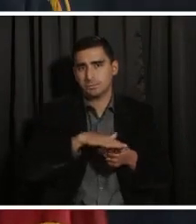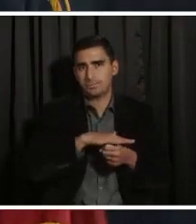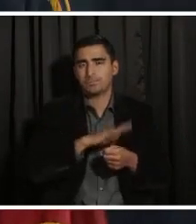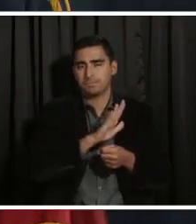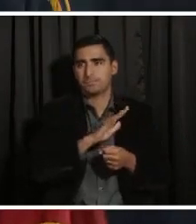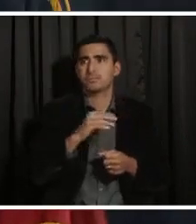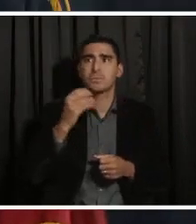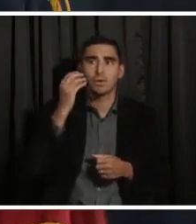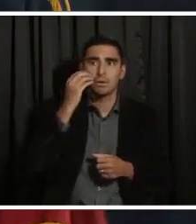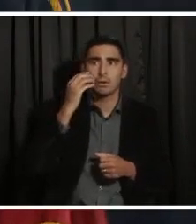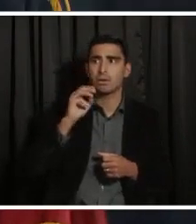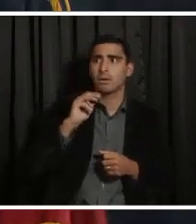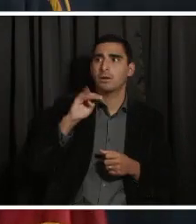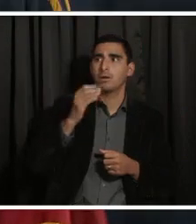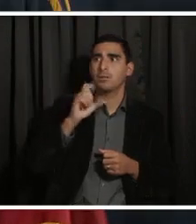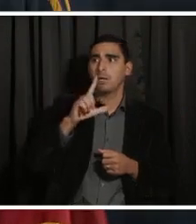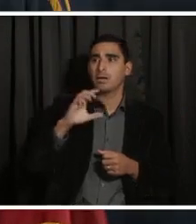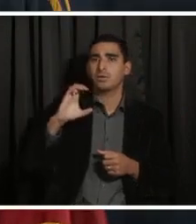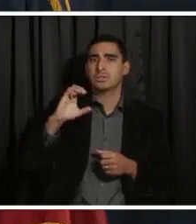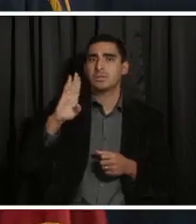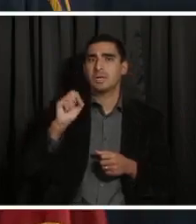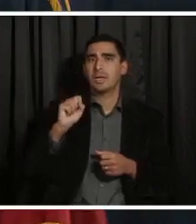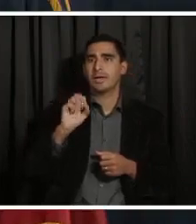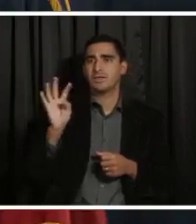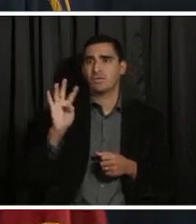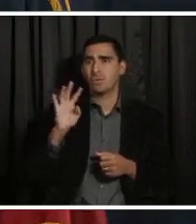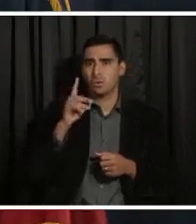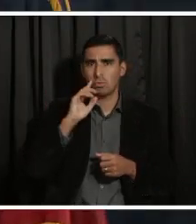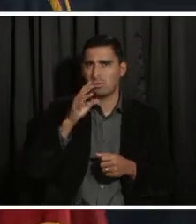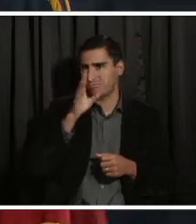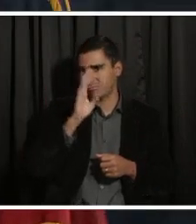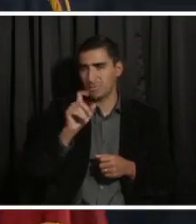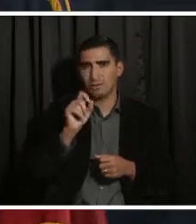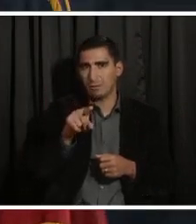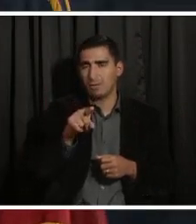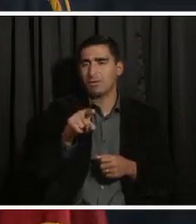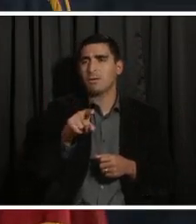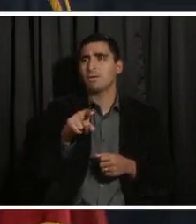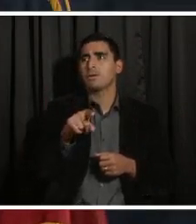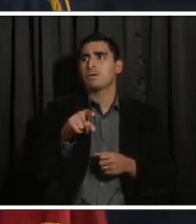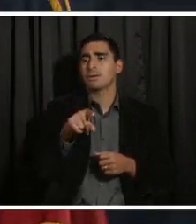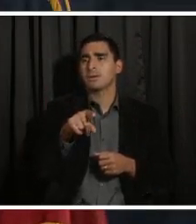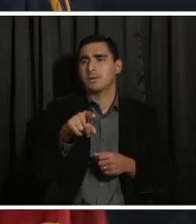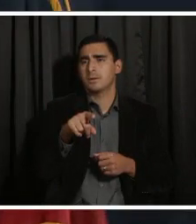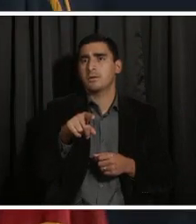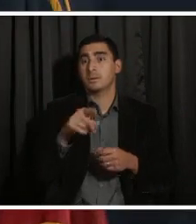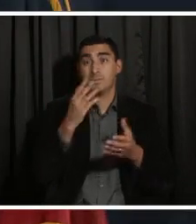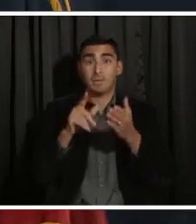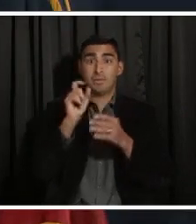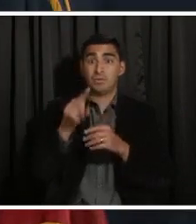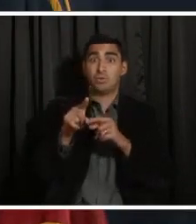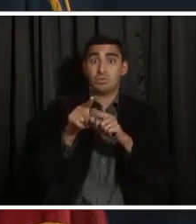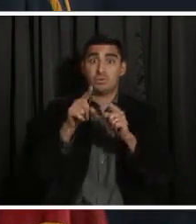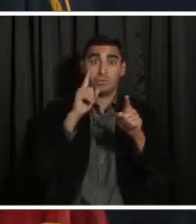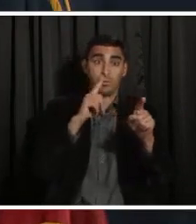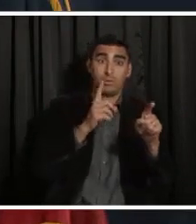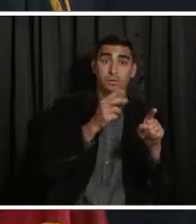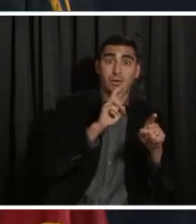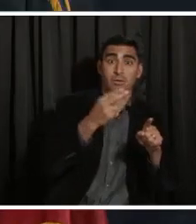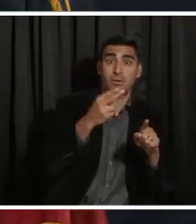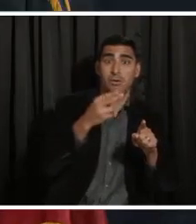Governor, this is Michael Abeta with CBS4. I guess I'll just jump in here real quick. And maybe this is a question better for Dr.